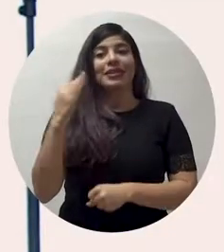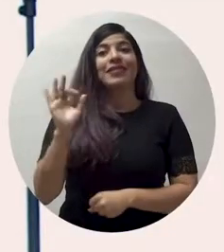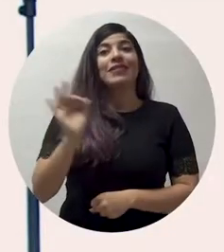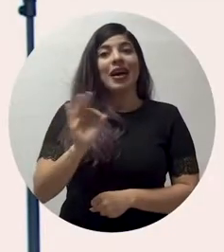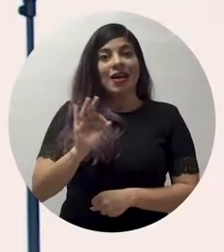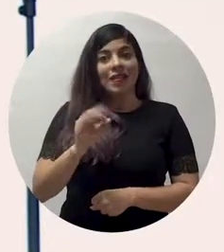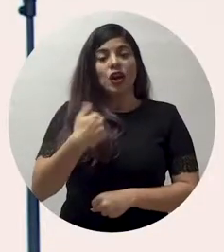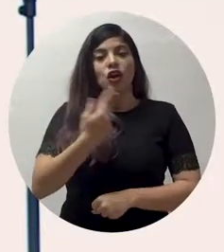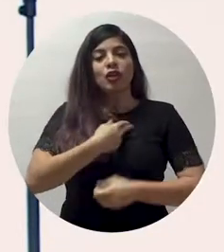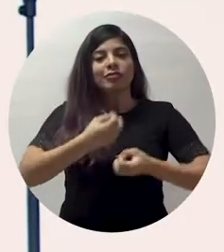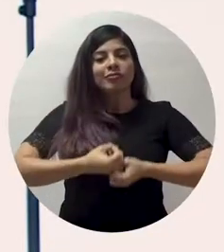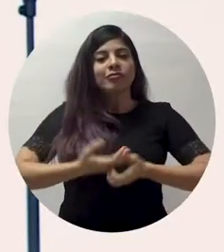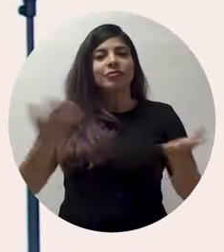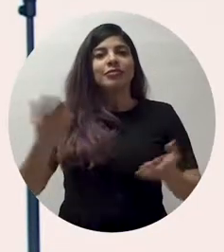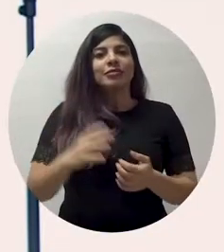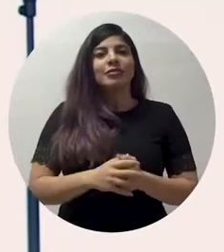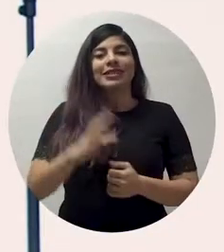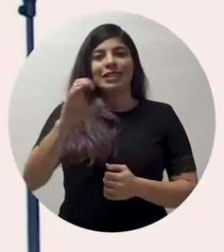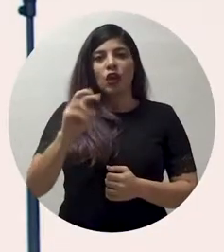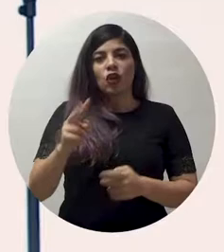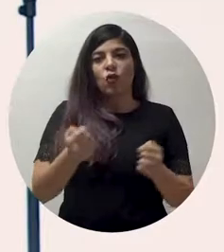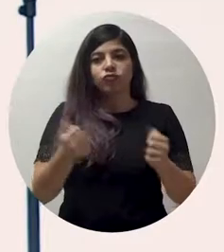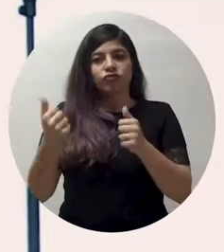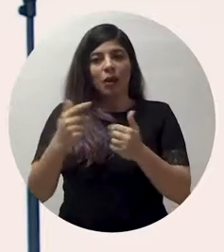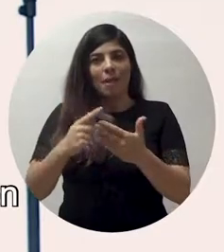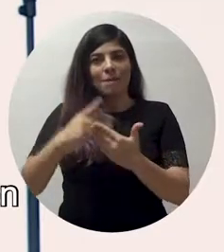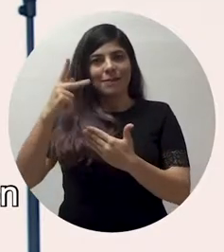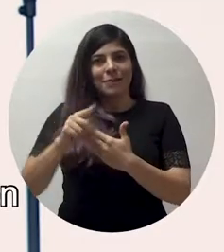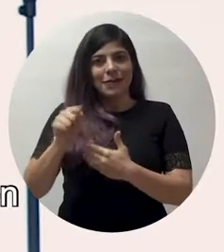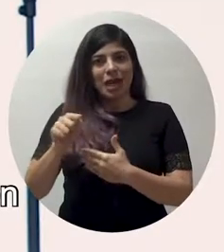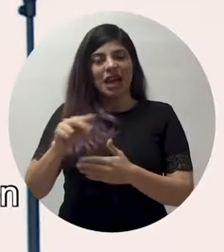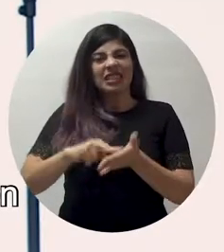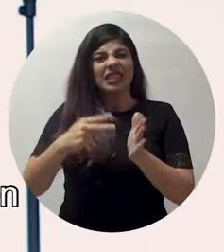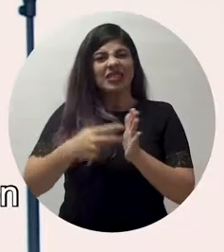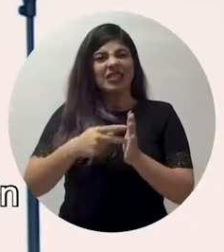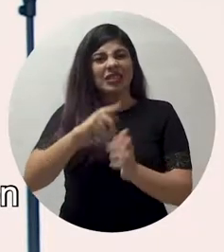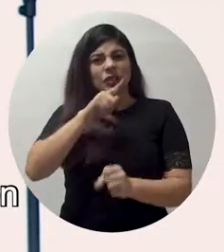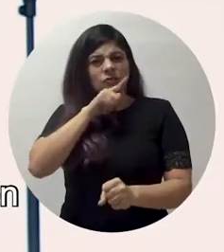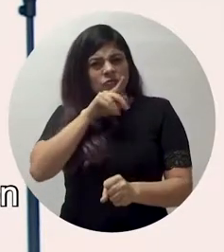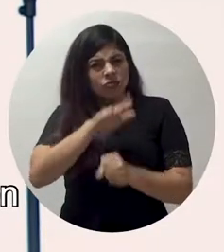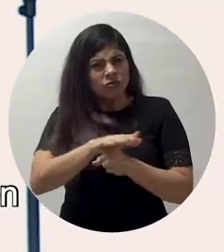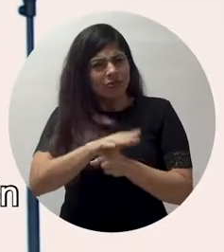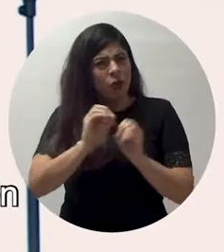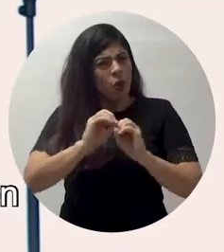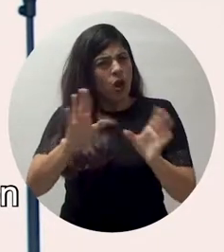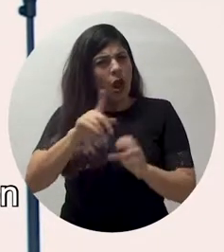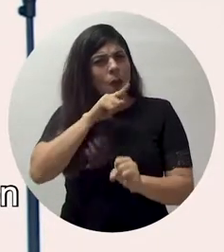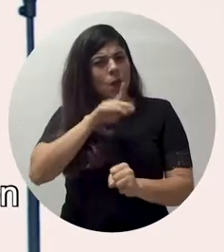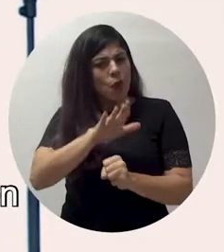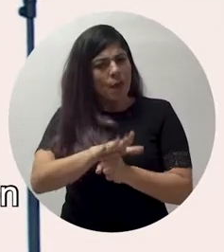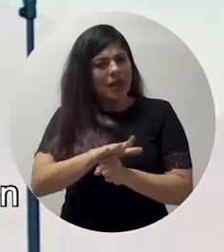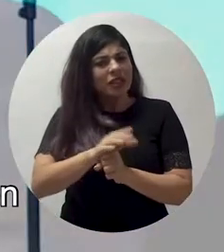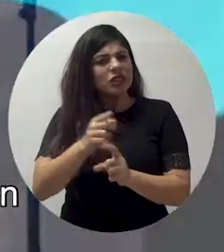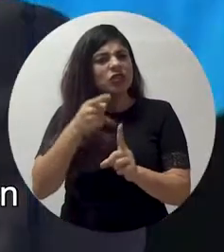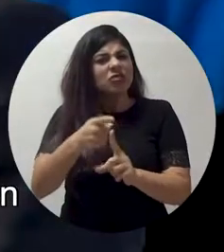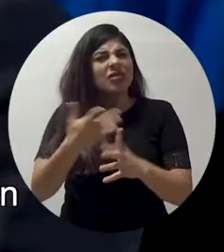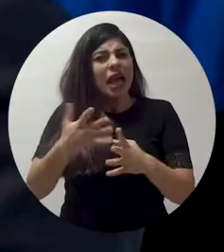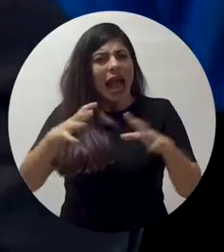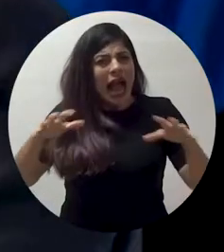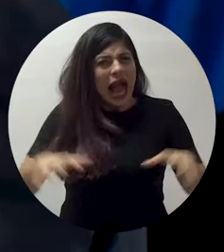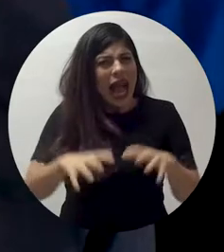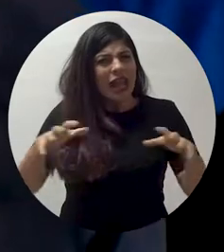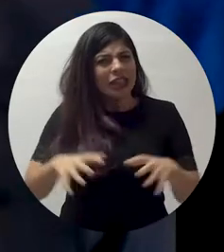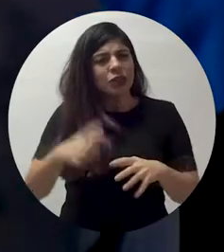February, we launched our decarbonization plan, a clear commitment with action